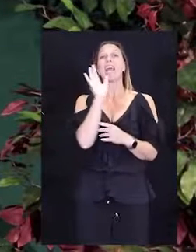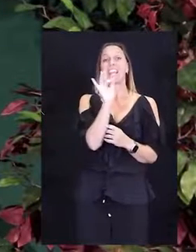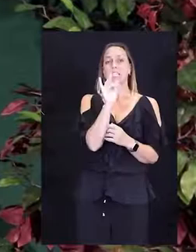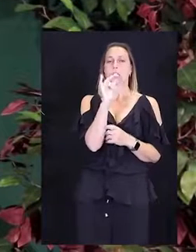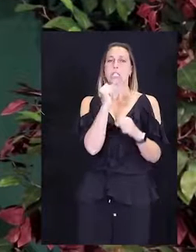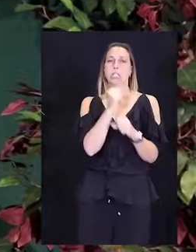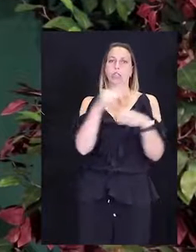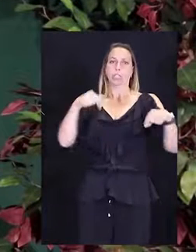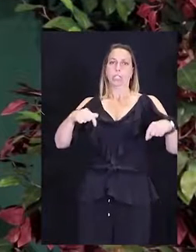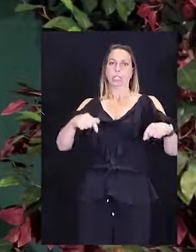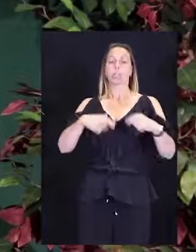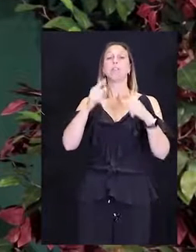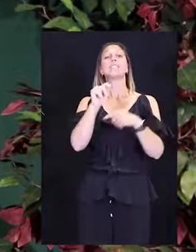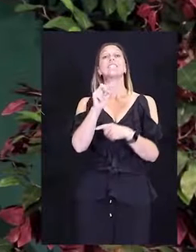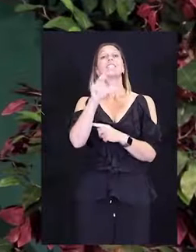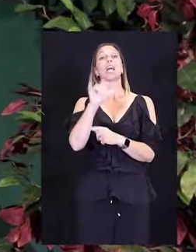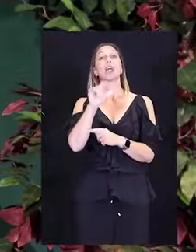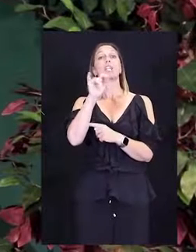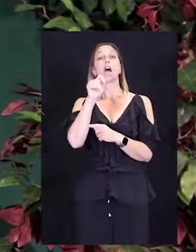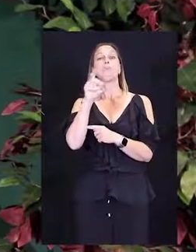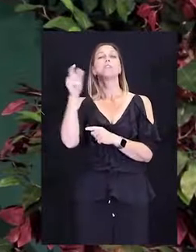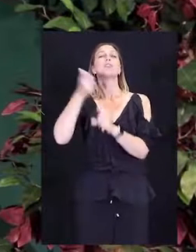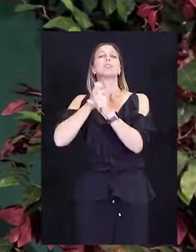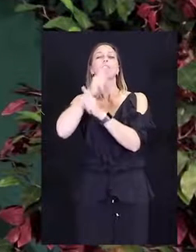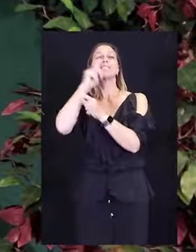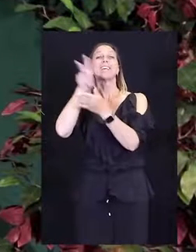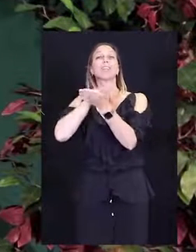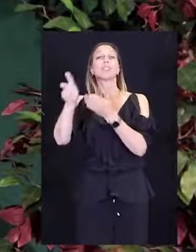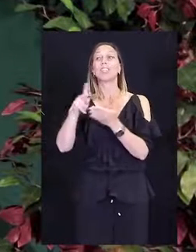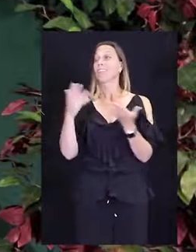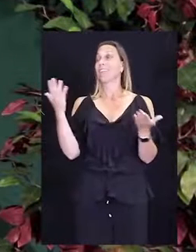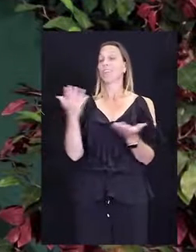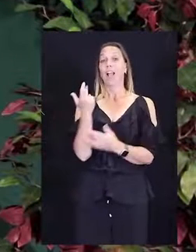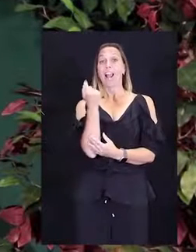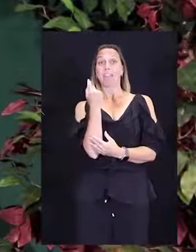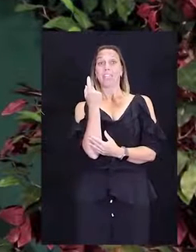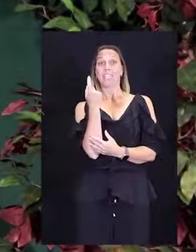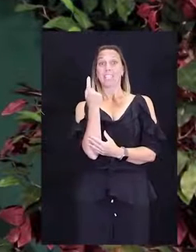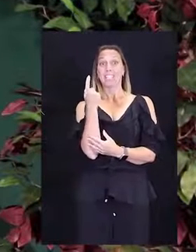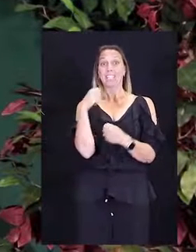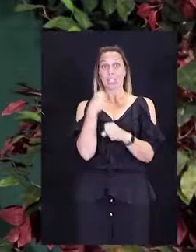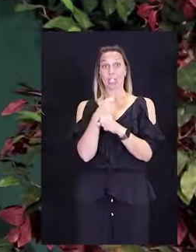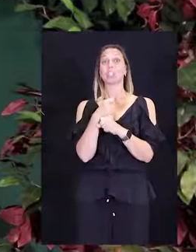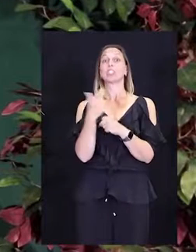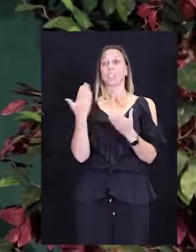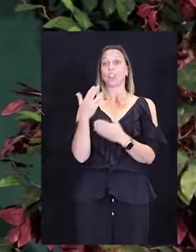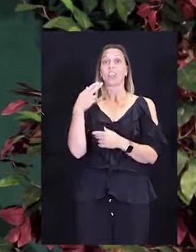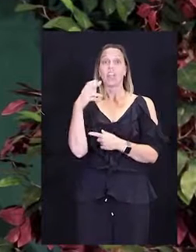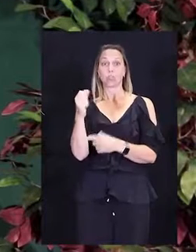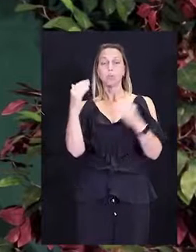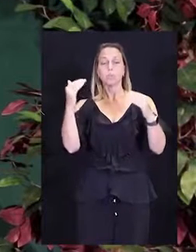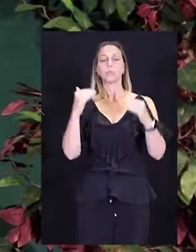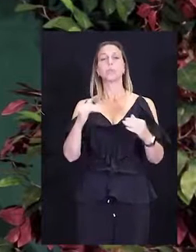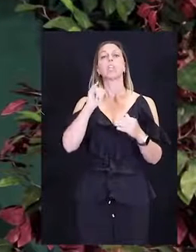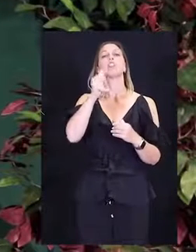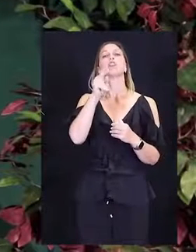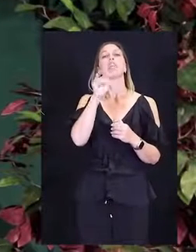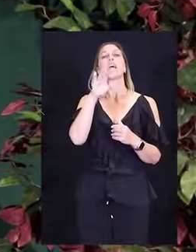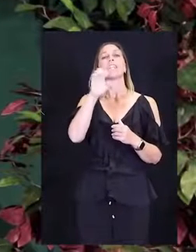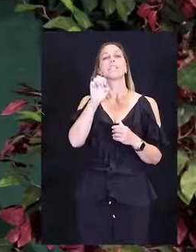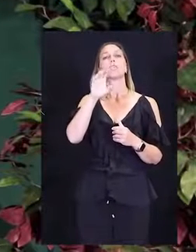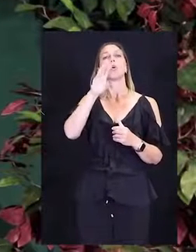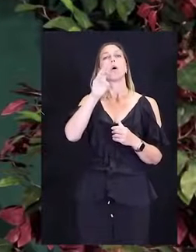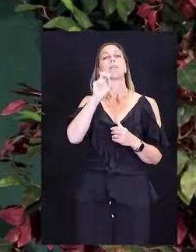CD. Mrs. Terry Thomas, office secretary, 11 years at the high school. Mrs.